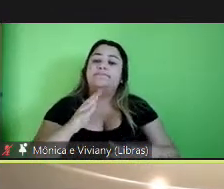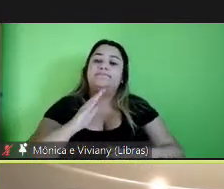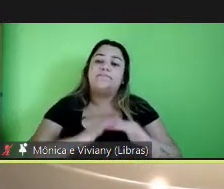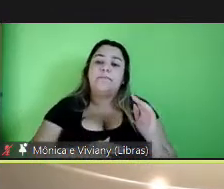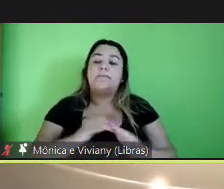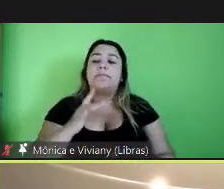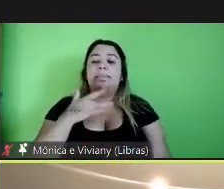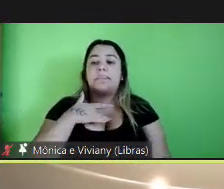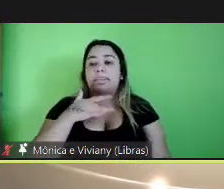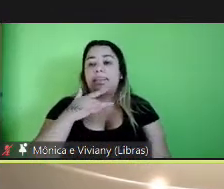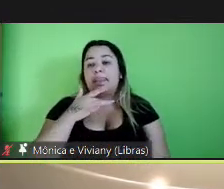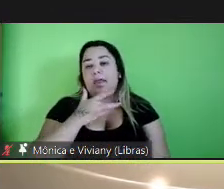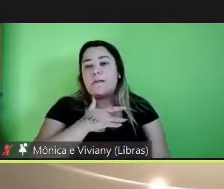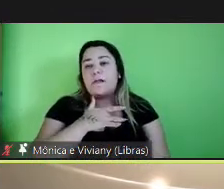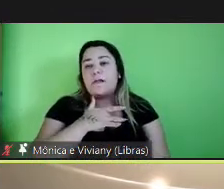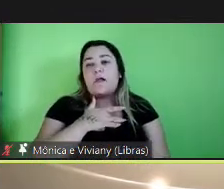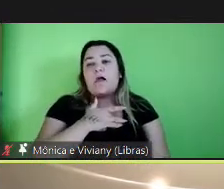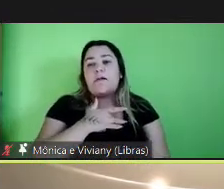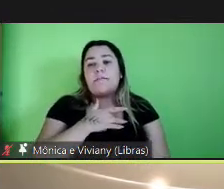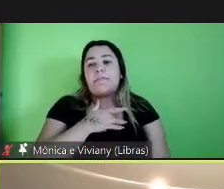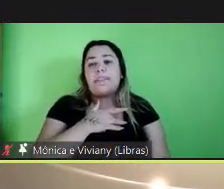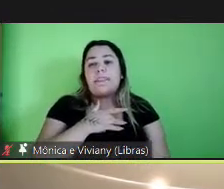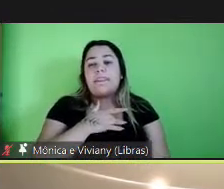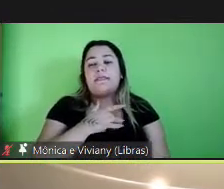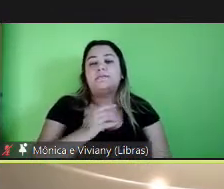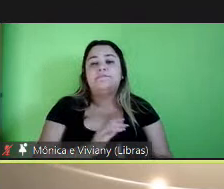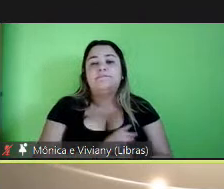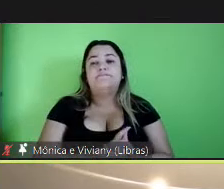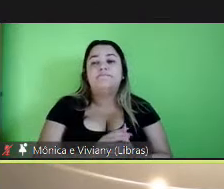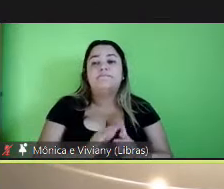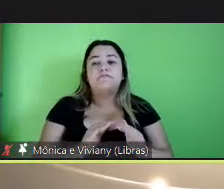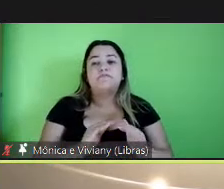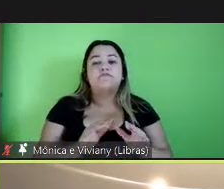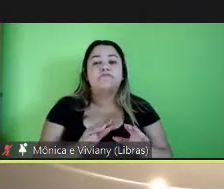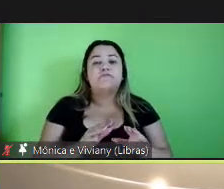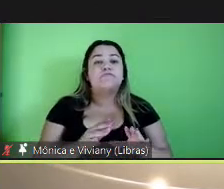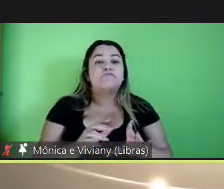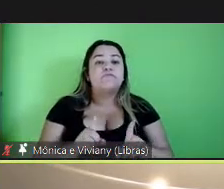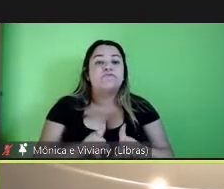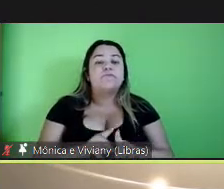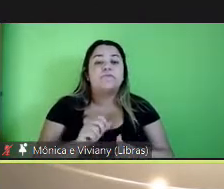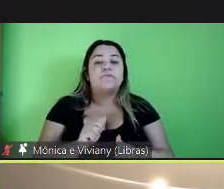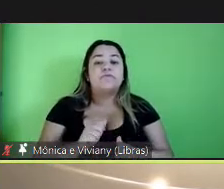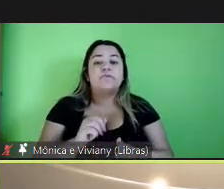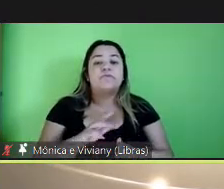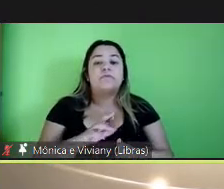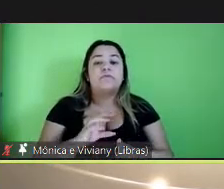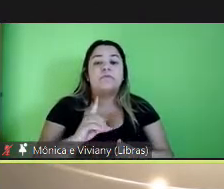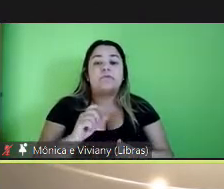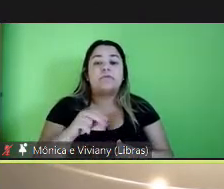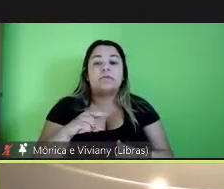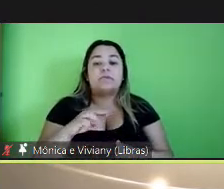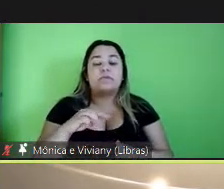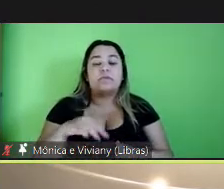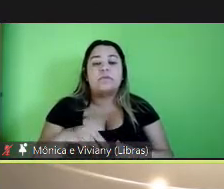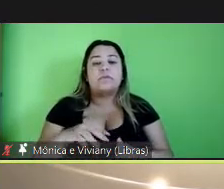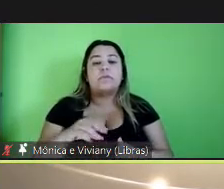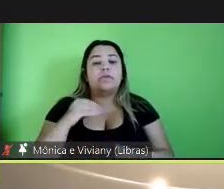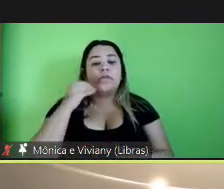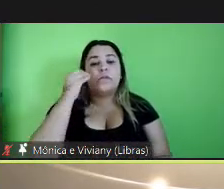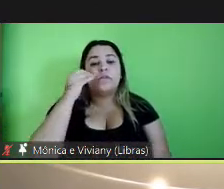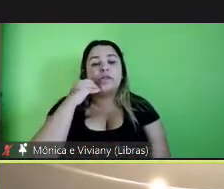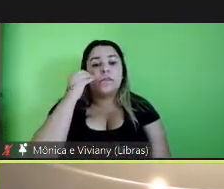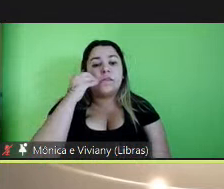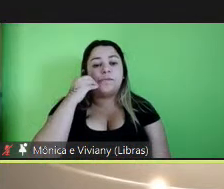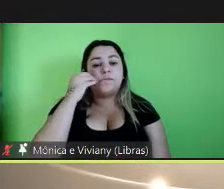supported a community-centred approach, so it was very much looking at the insights and experiences and looking at the assets that were in our communities, and very